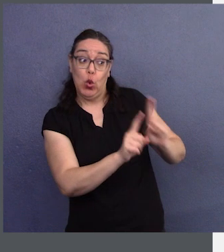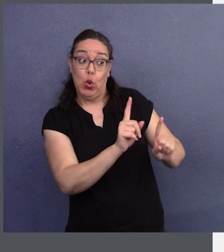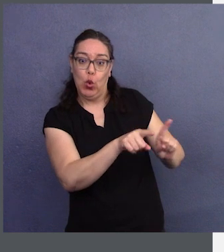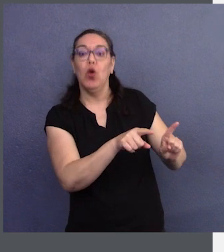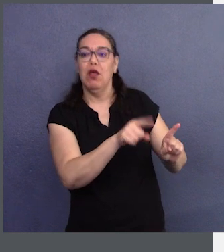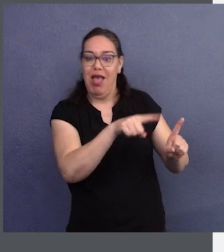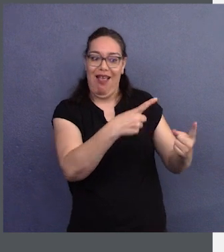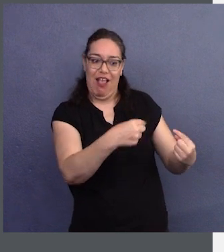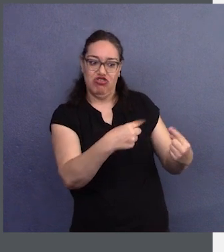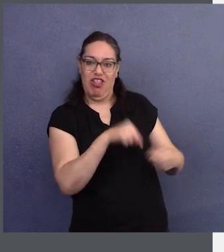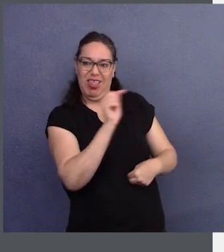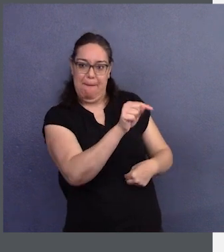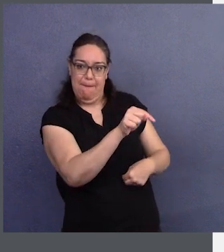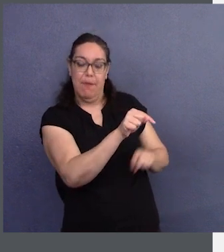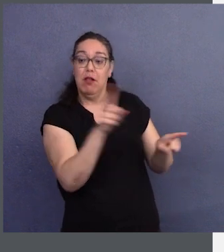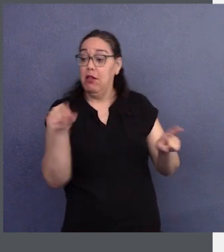that hosted it,